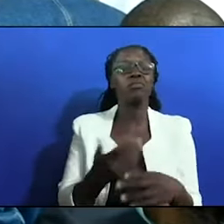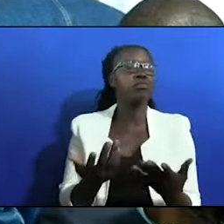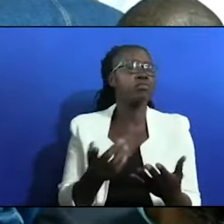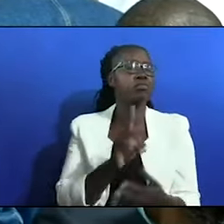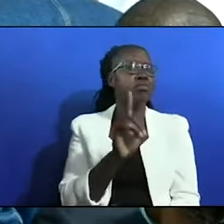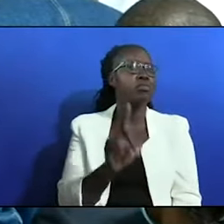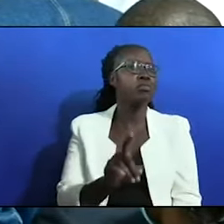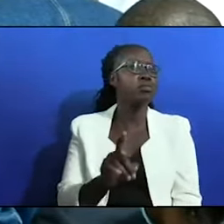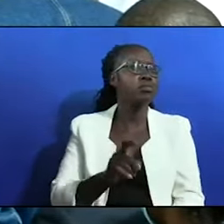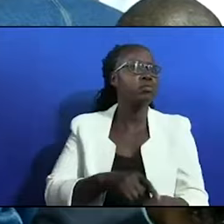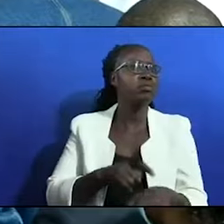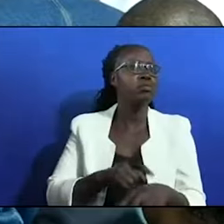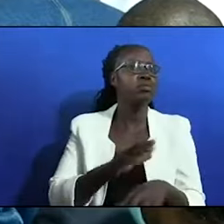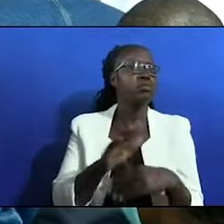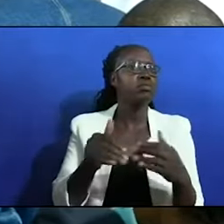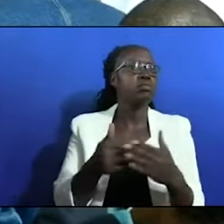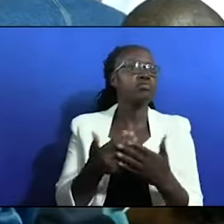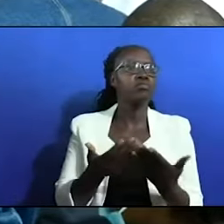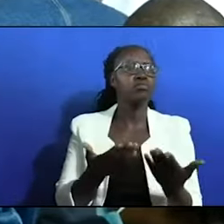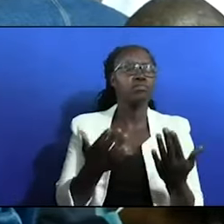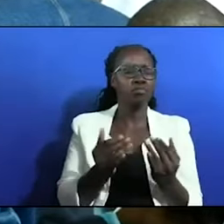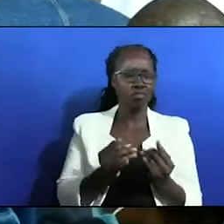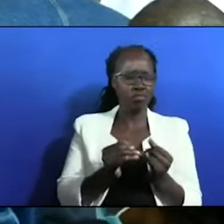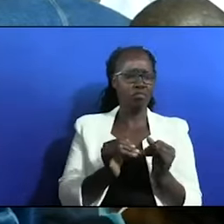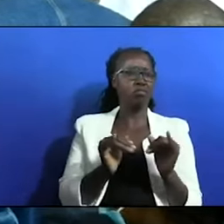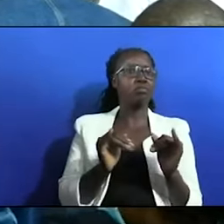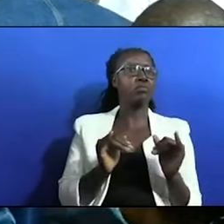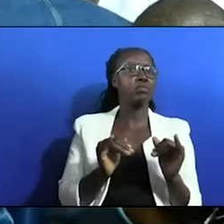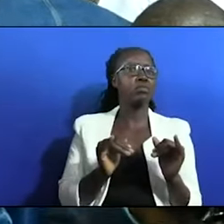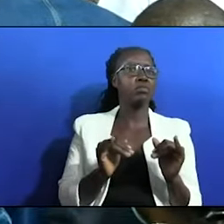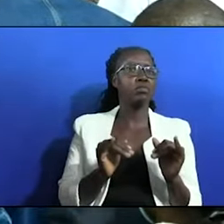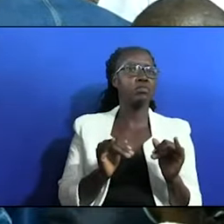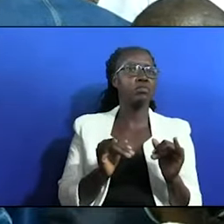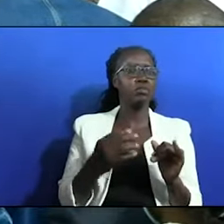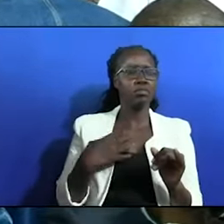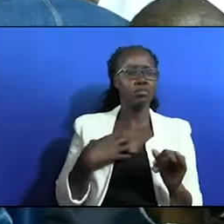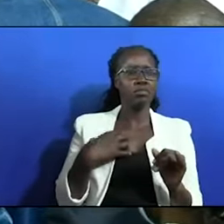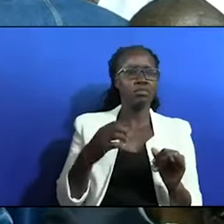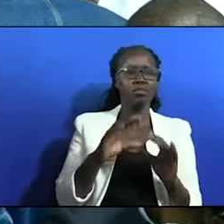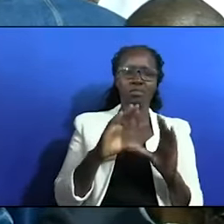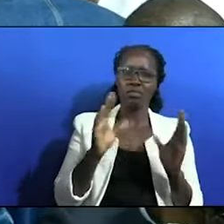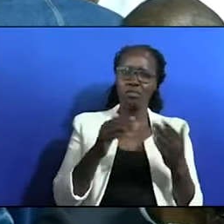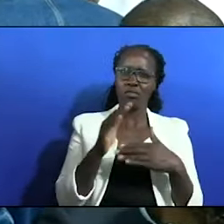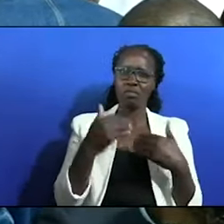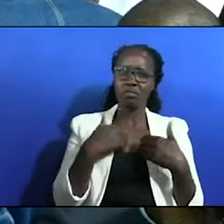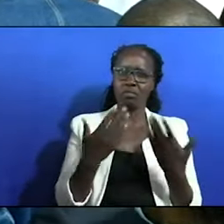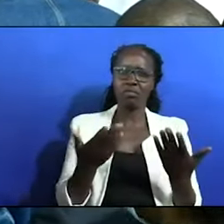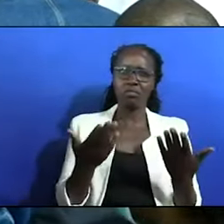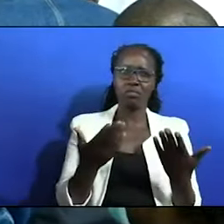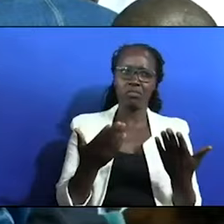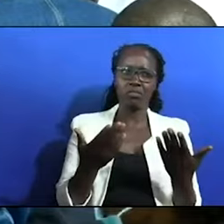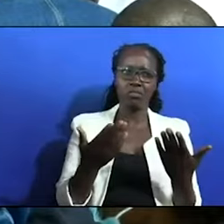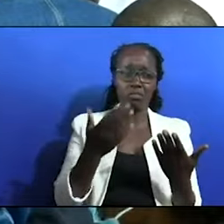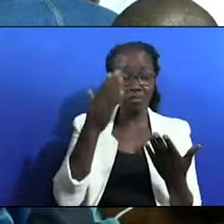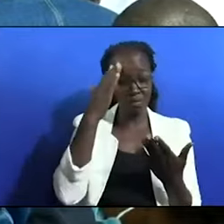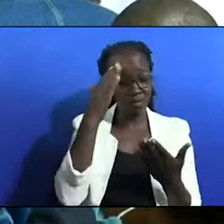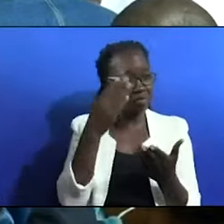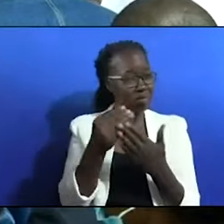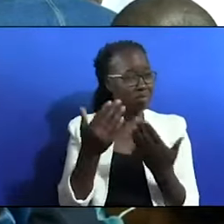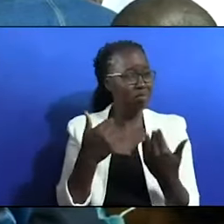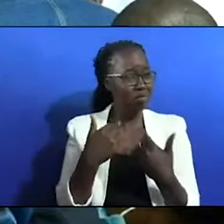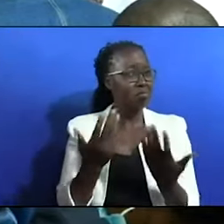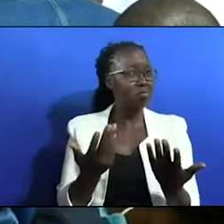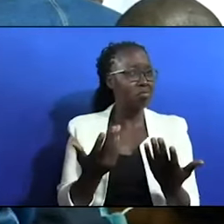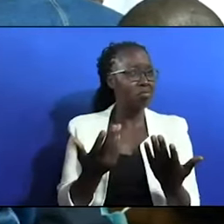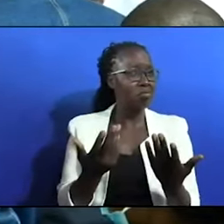know that? When coronavirus came, what happened to billionaires and millionaires? Didn't people lose as much as 100